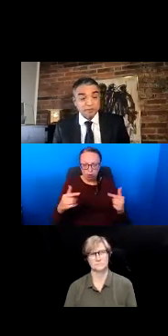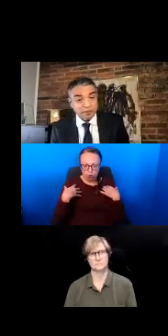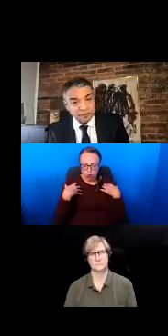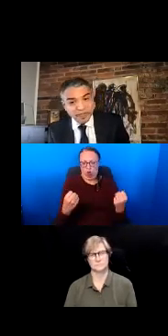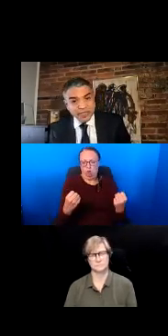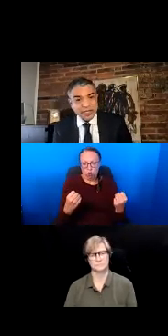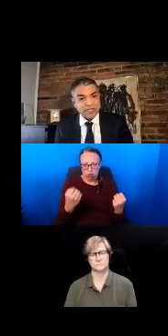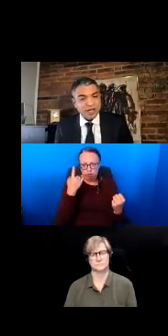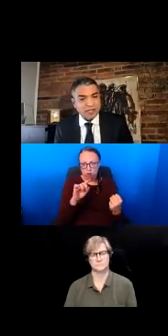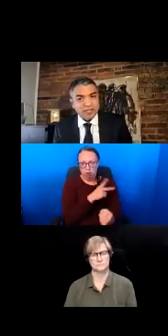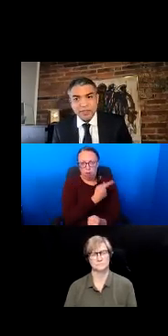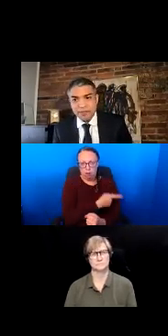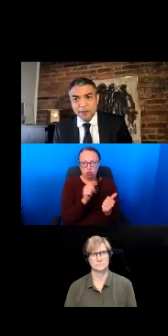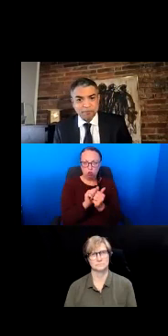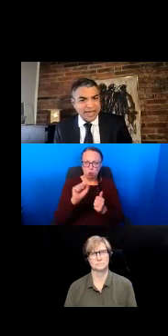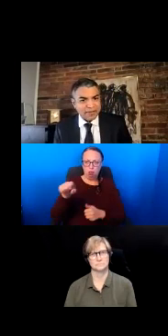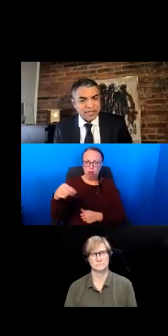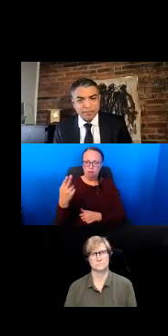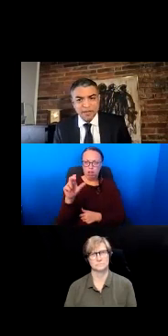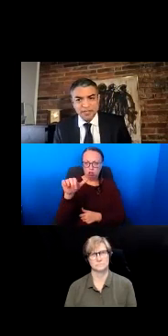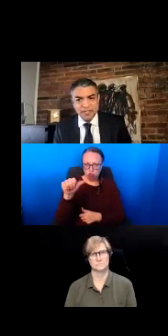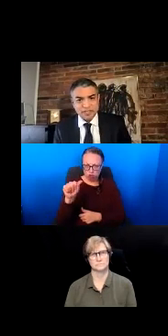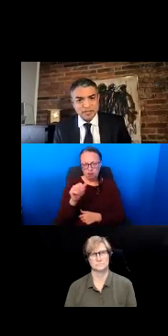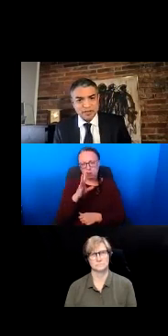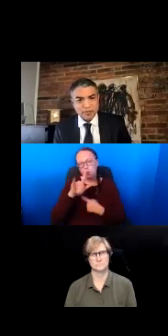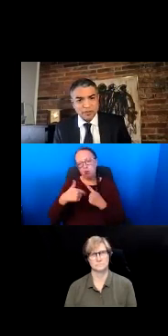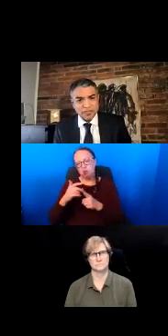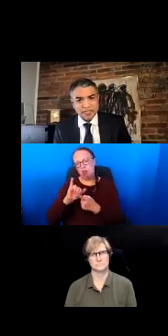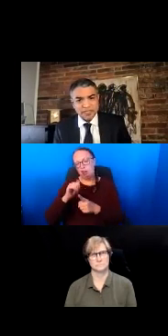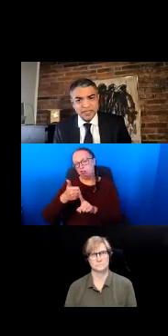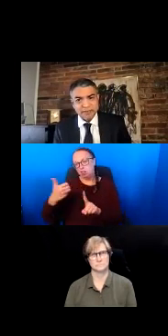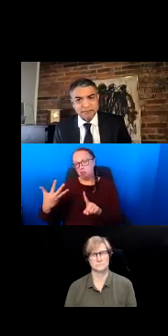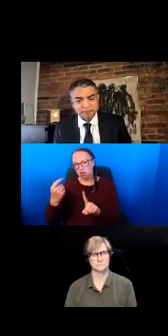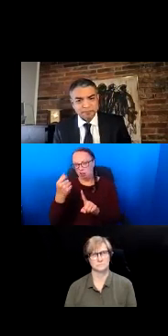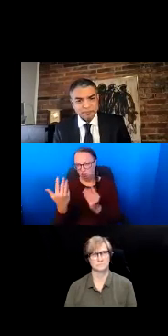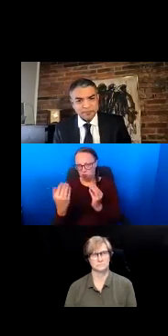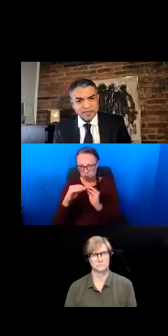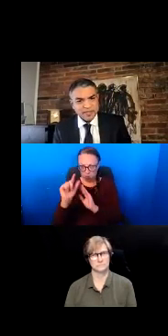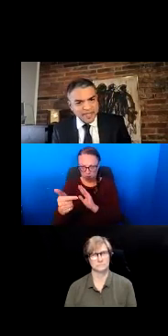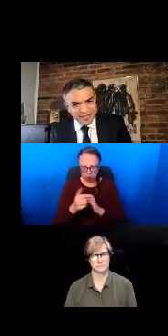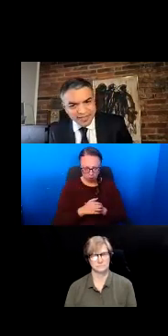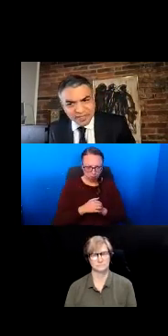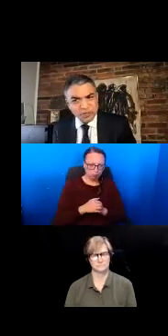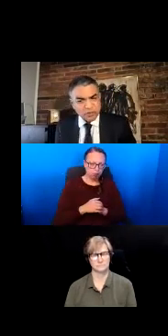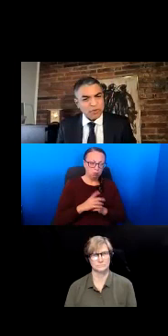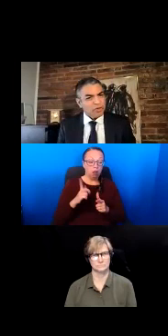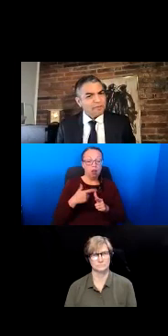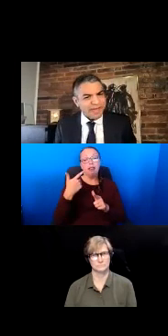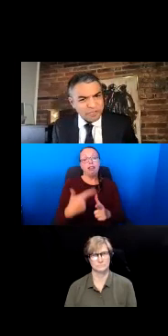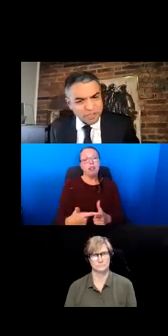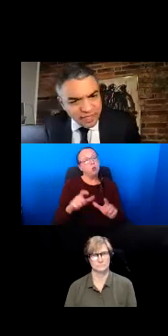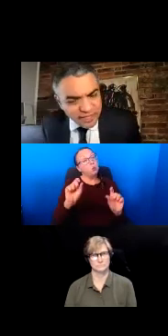And we'll talk a little bit about how that hypothesis works in a second. Then you